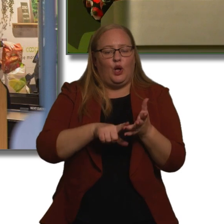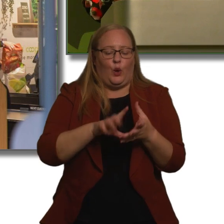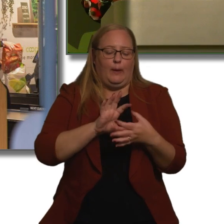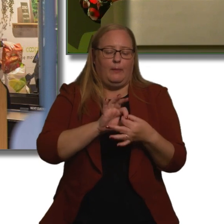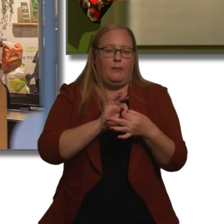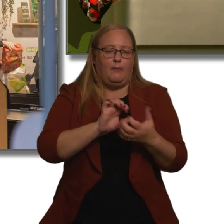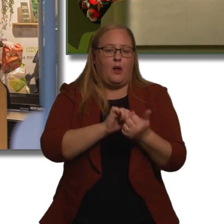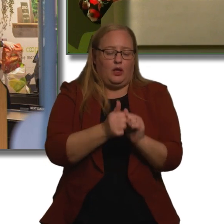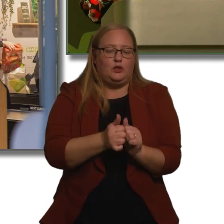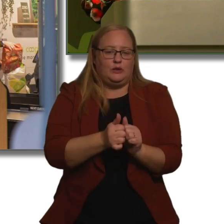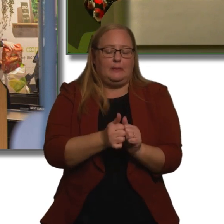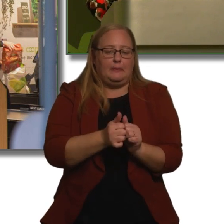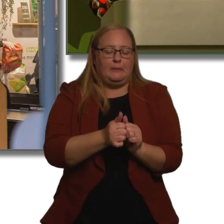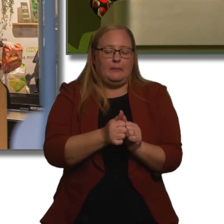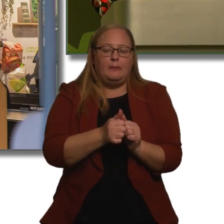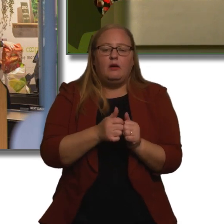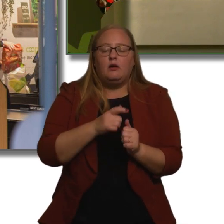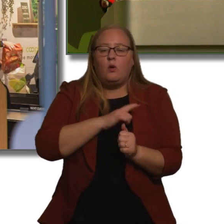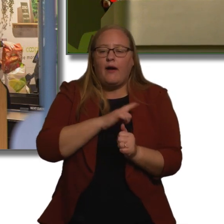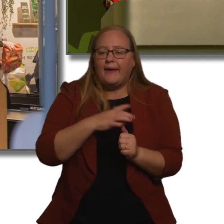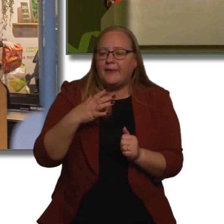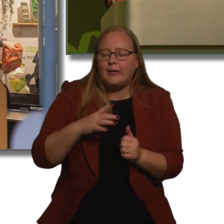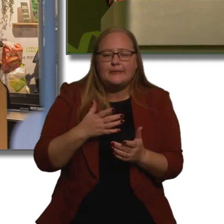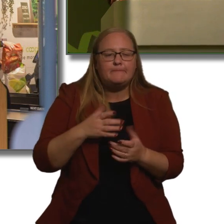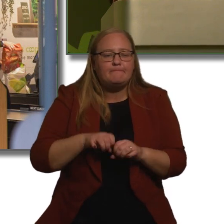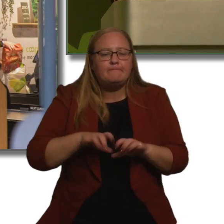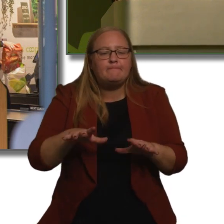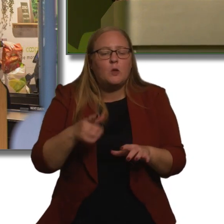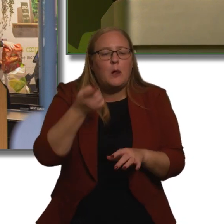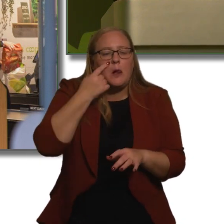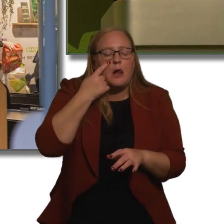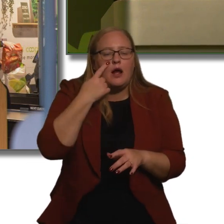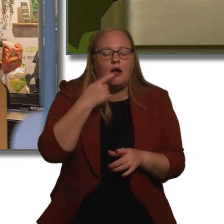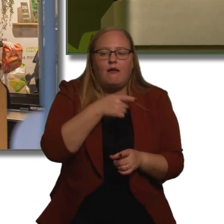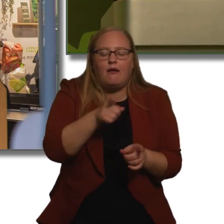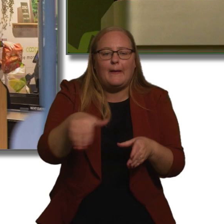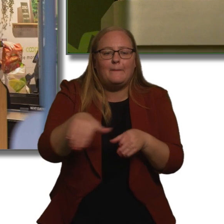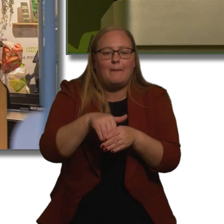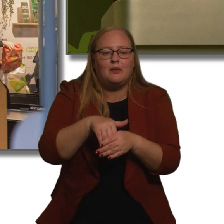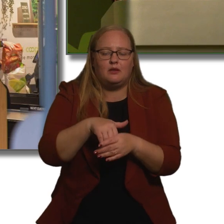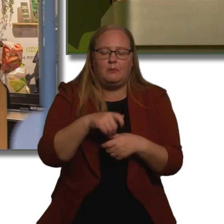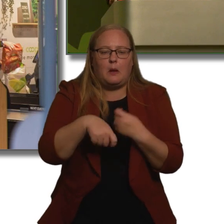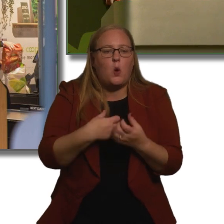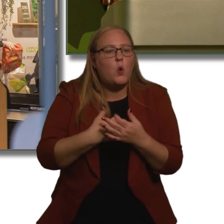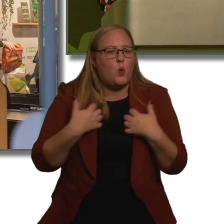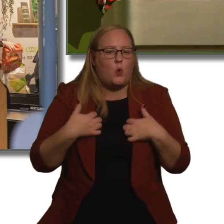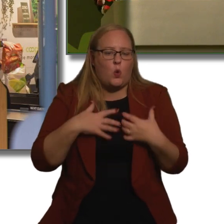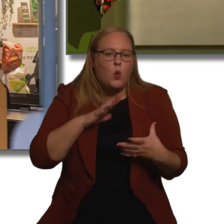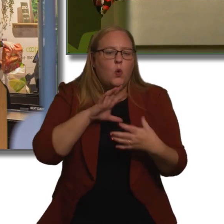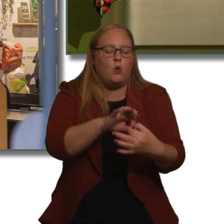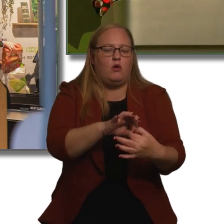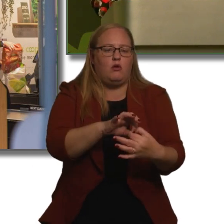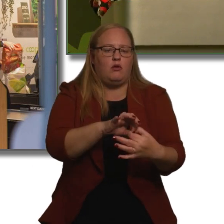relaunch a more compelling membership offer which will deliver what members have told us matters to them